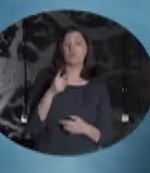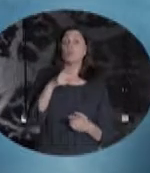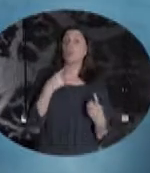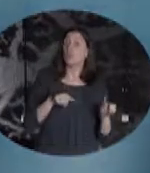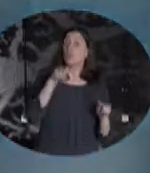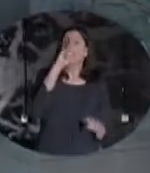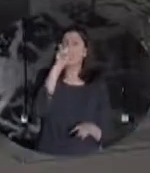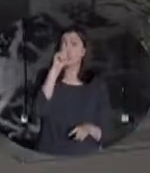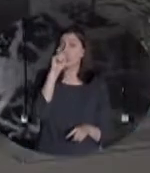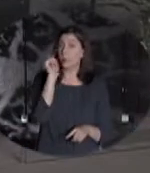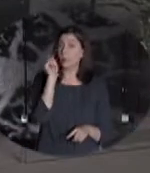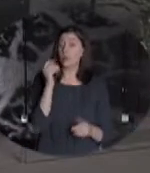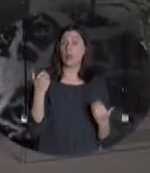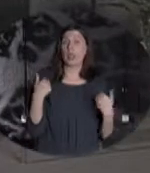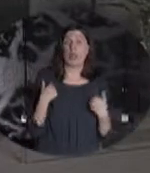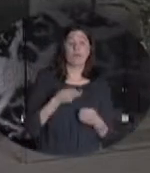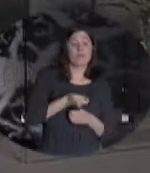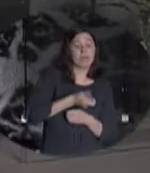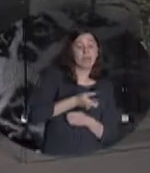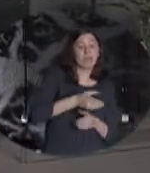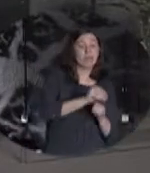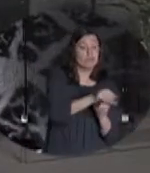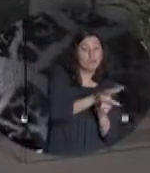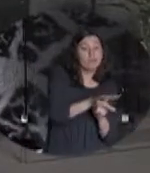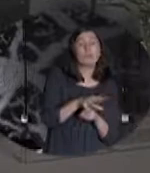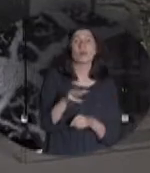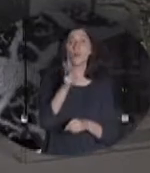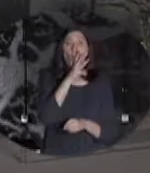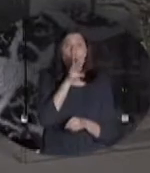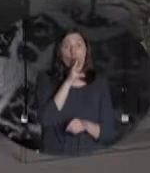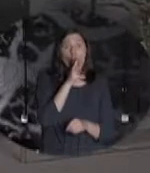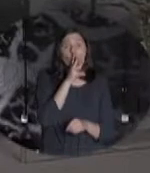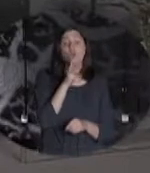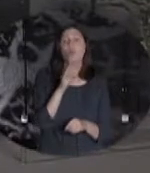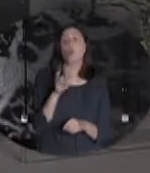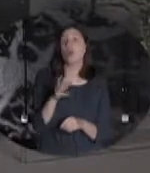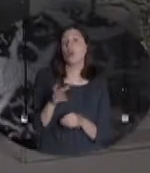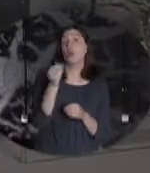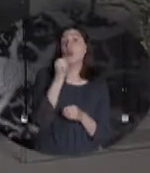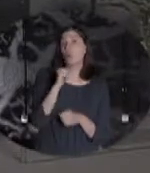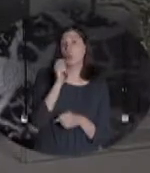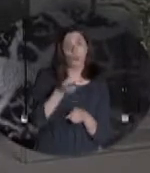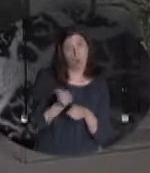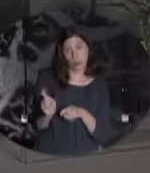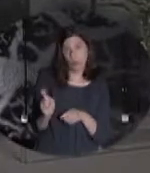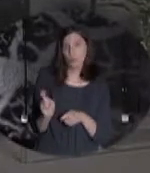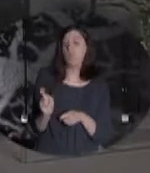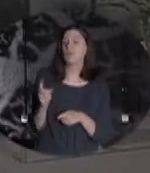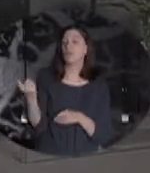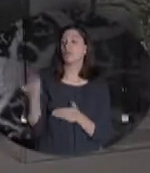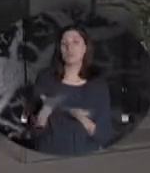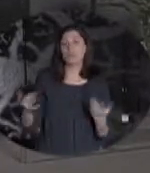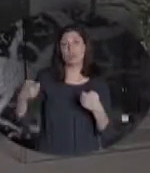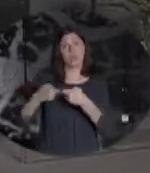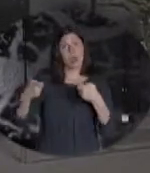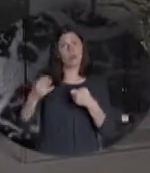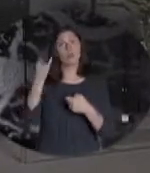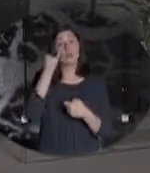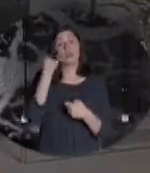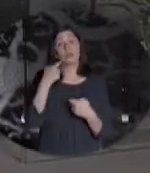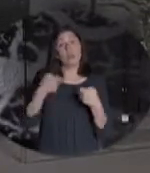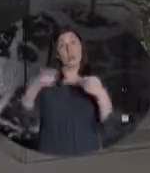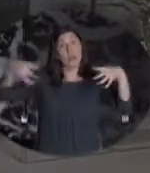you've got flashlights and batteries, but you've got water, you've got non-perishable food items, you've got things that if your power was to be out for a few days at a